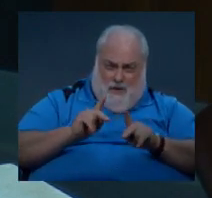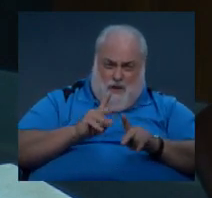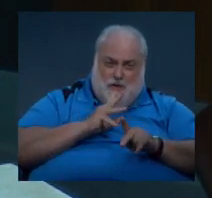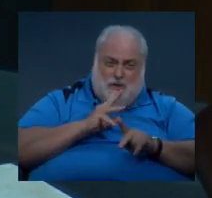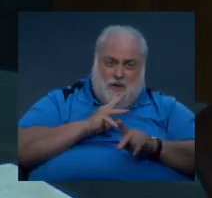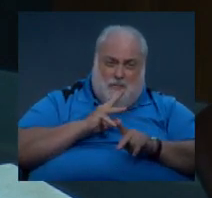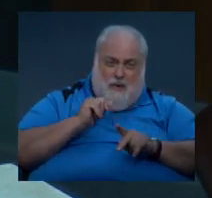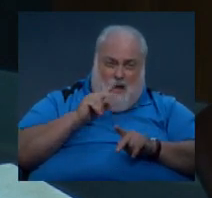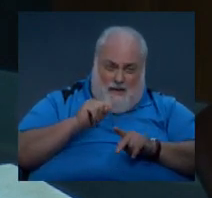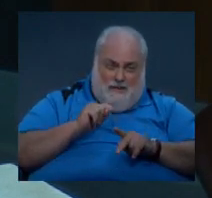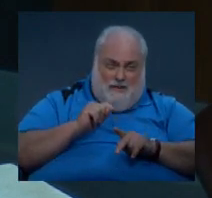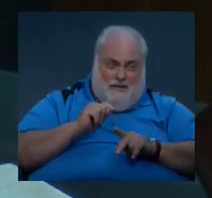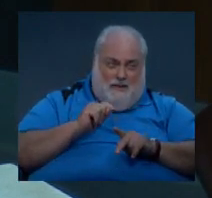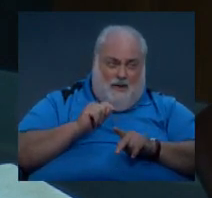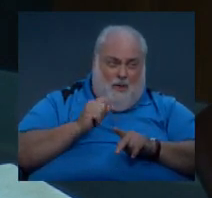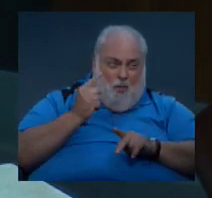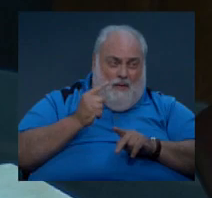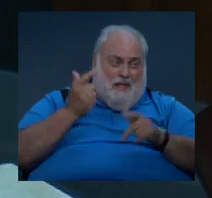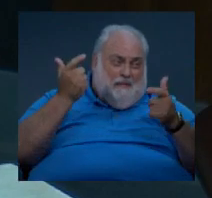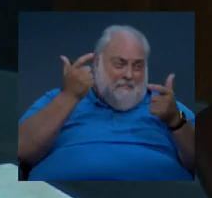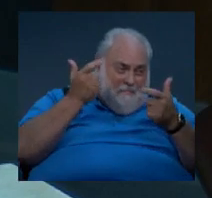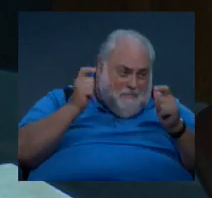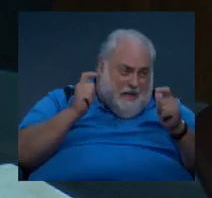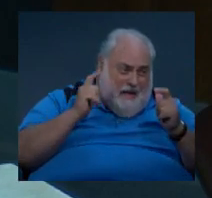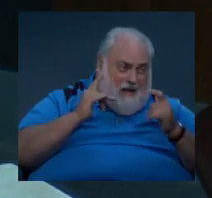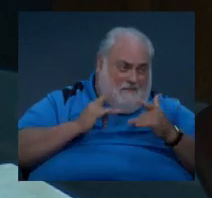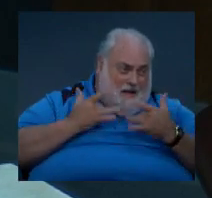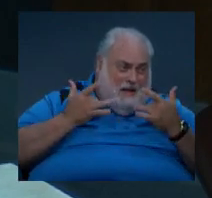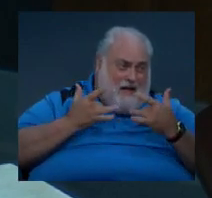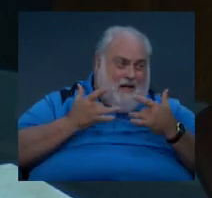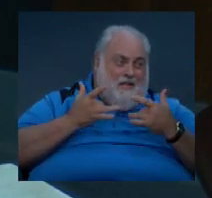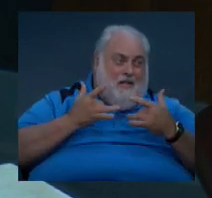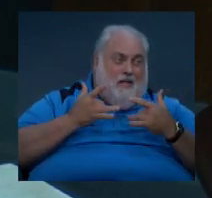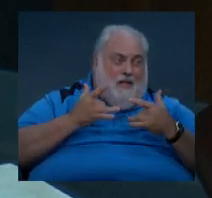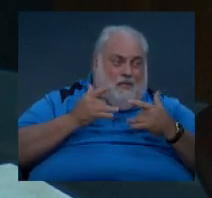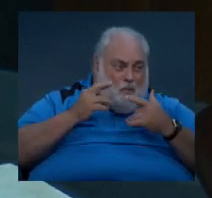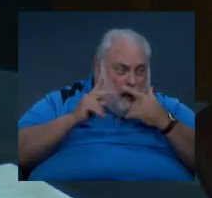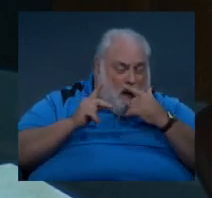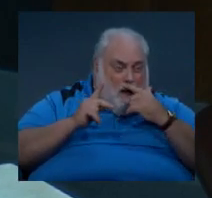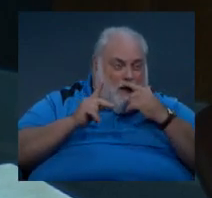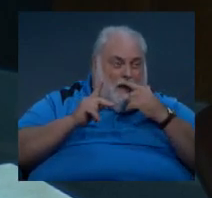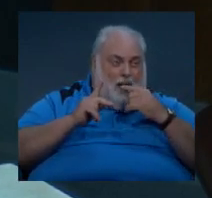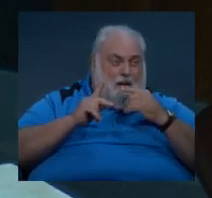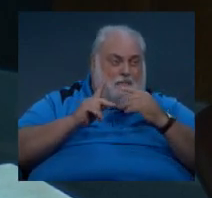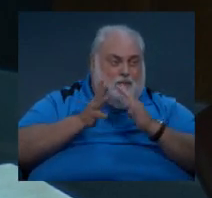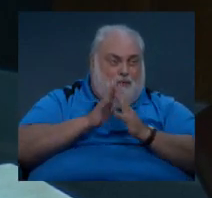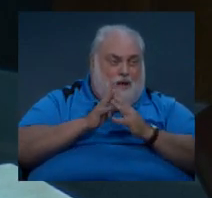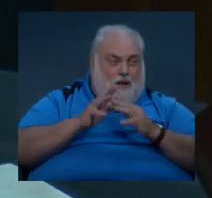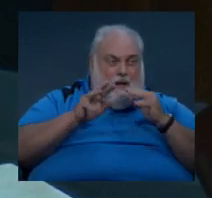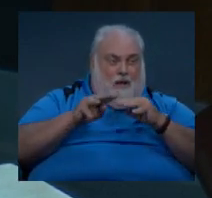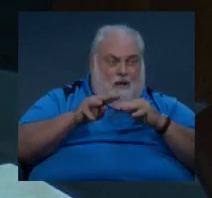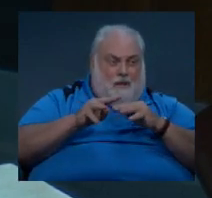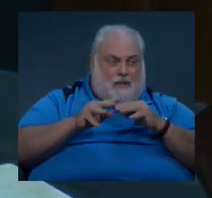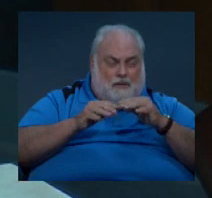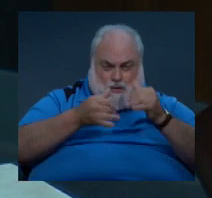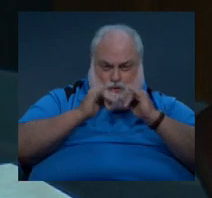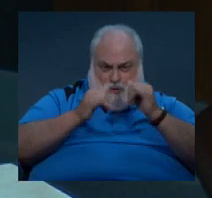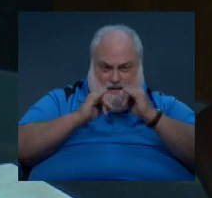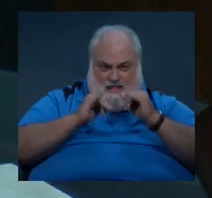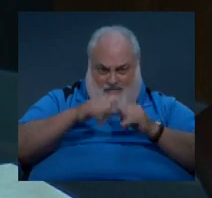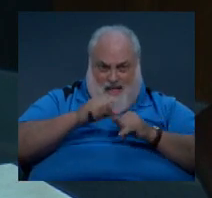about one of these big things where the rockers are going to be jazz, and you're going to see 100 because they're drinking that